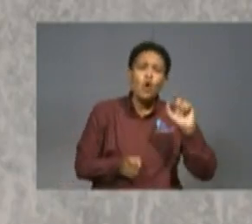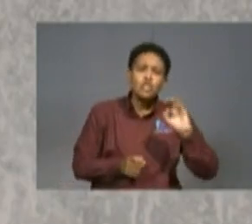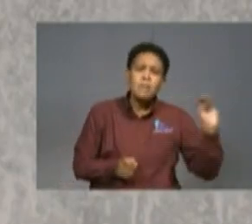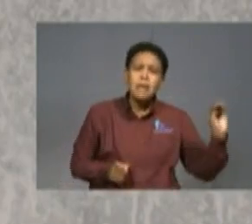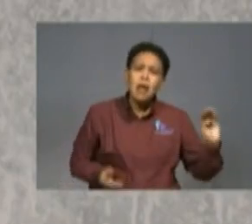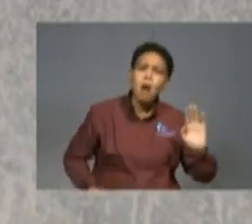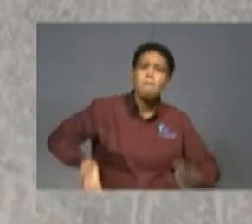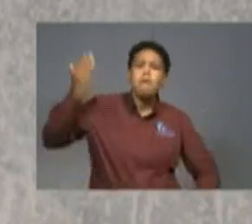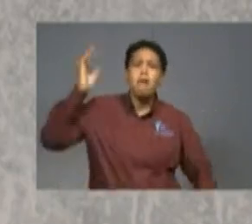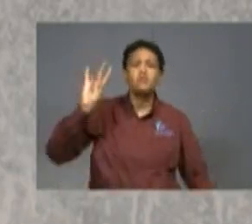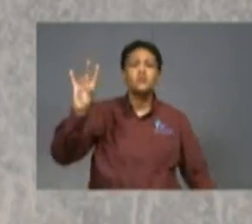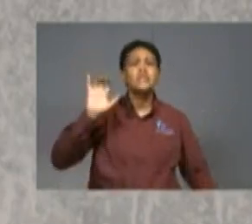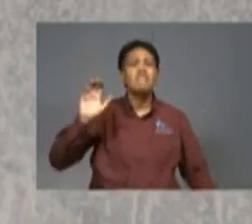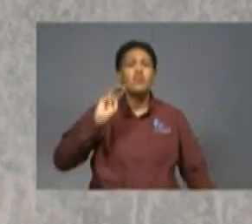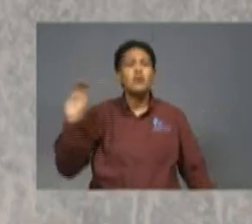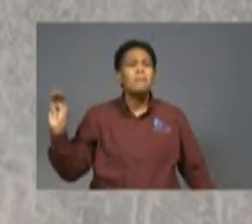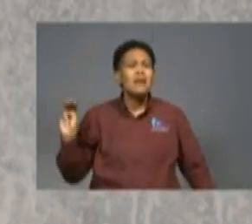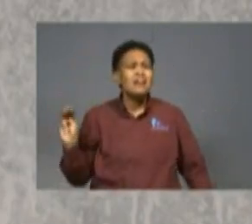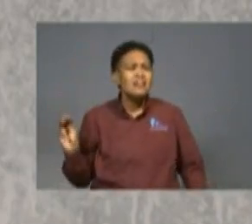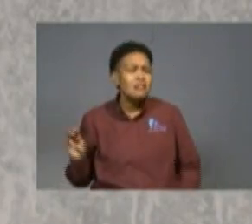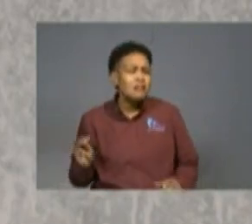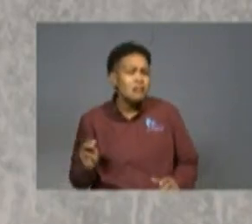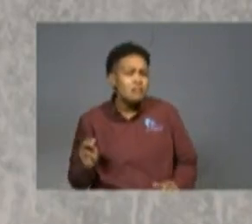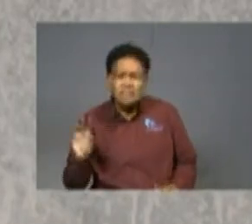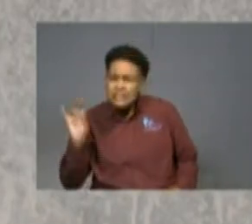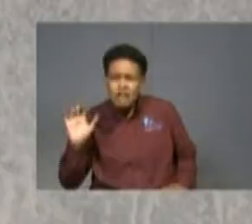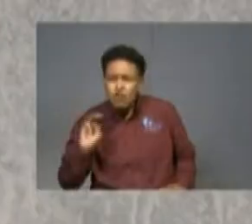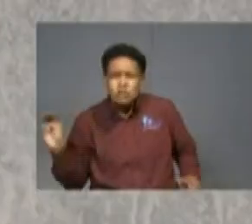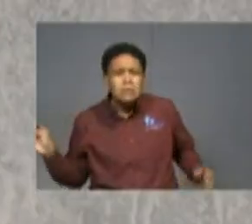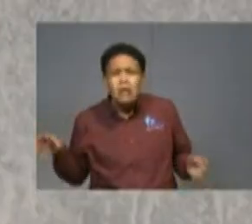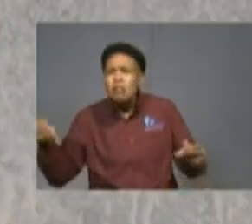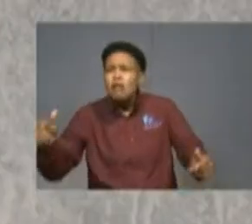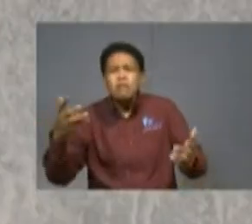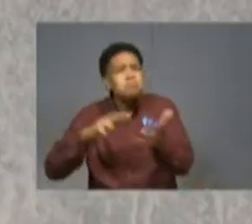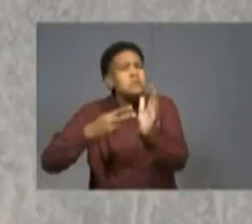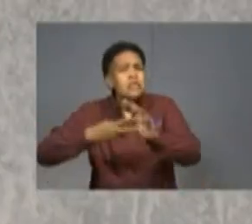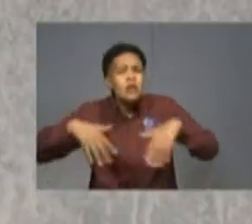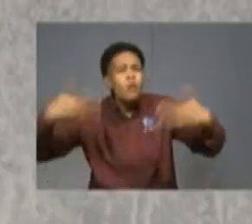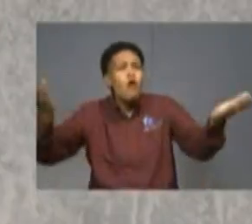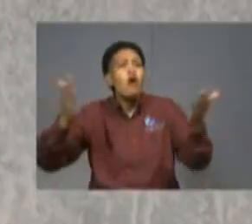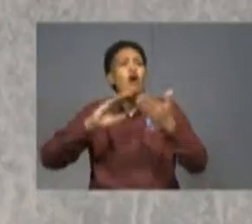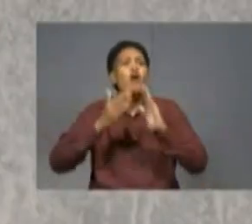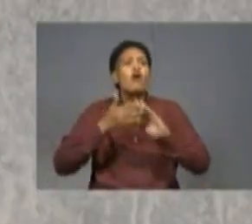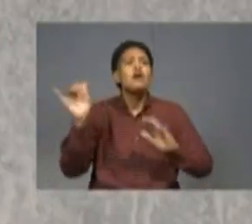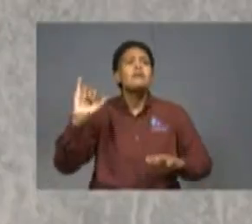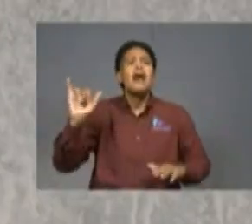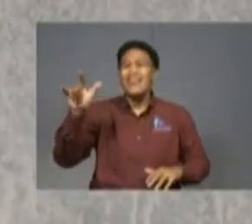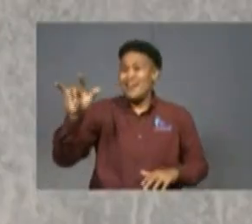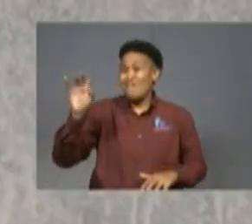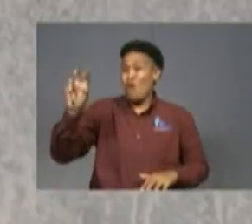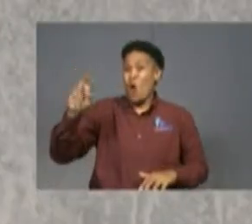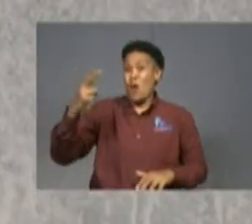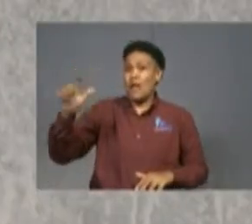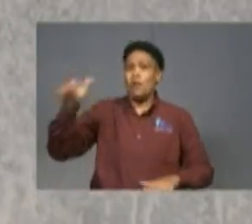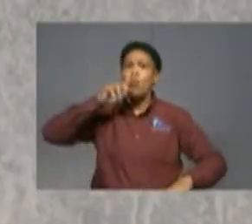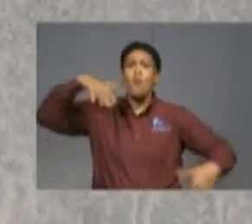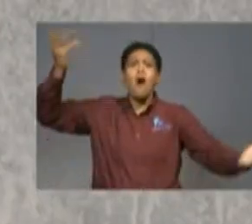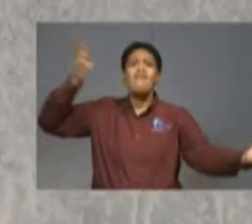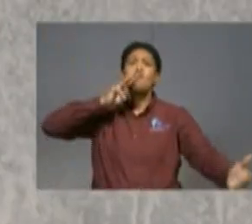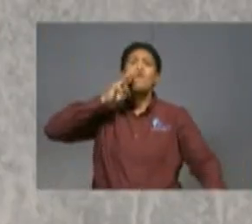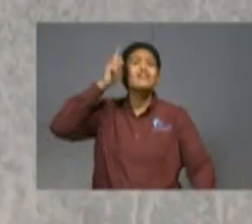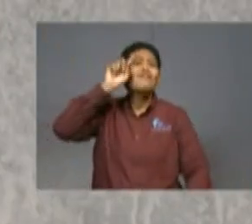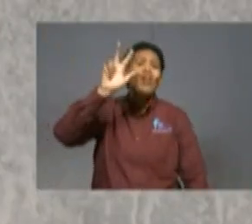budget of $700 million. But what does that really mean? It means like a community like Flower Hill that has never had water for